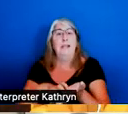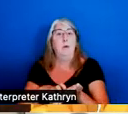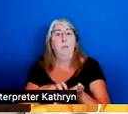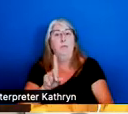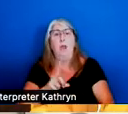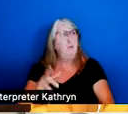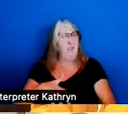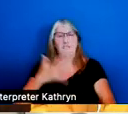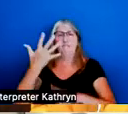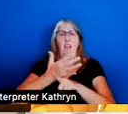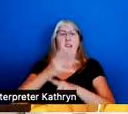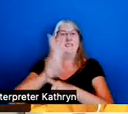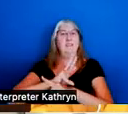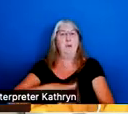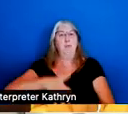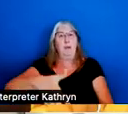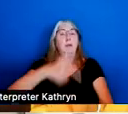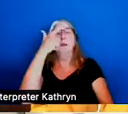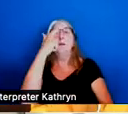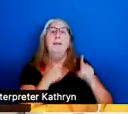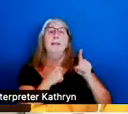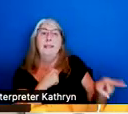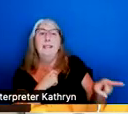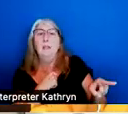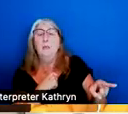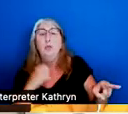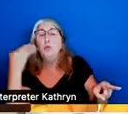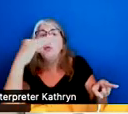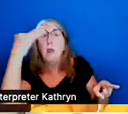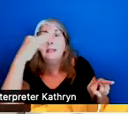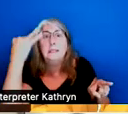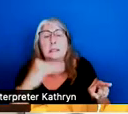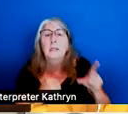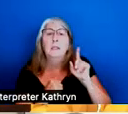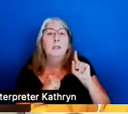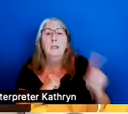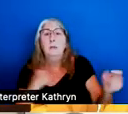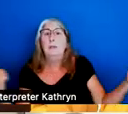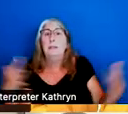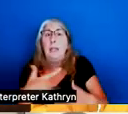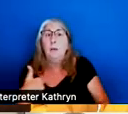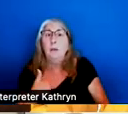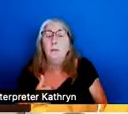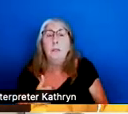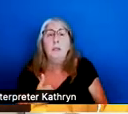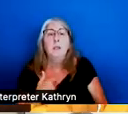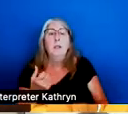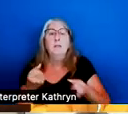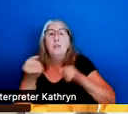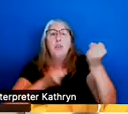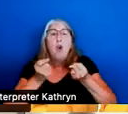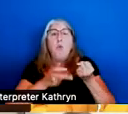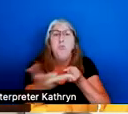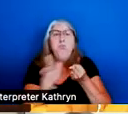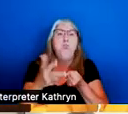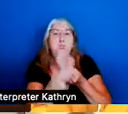6 months pregnant because he was crazy. He was scaring me. He was pushing the car and doing all kinds